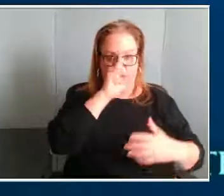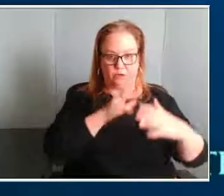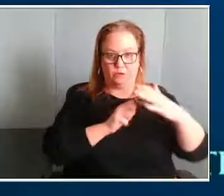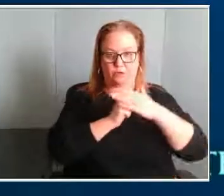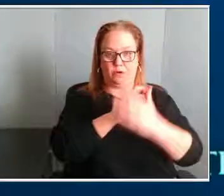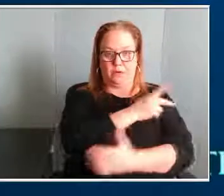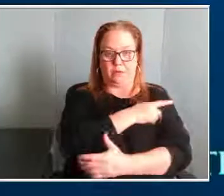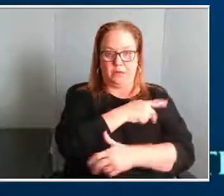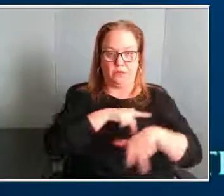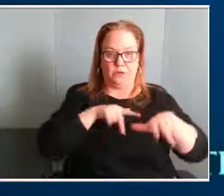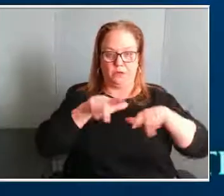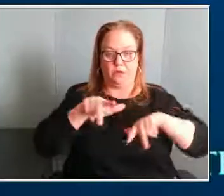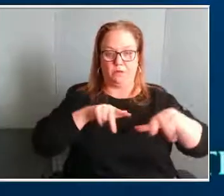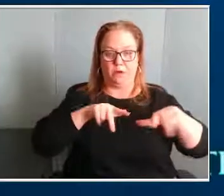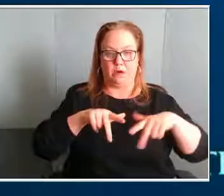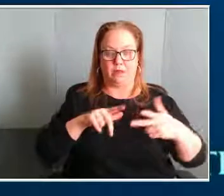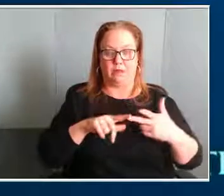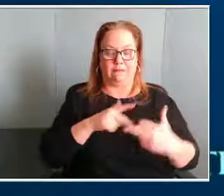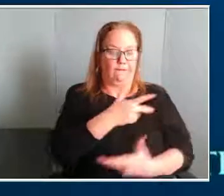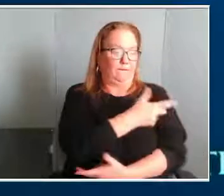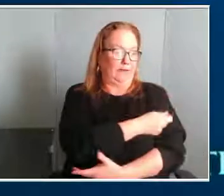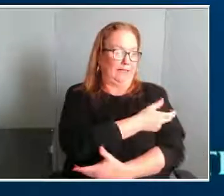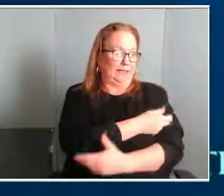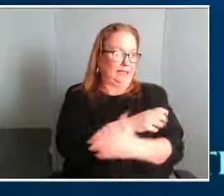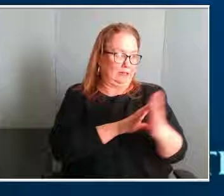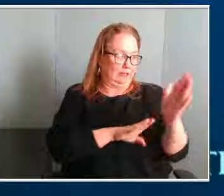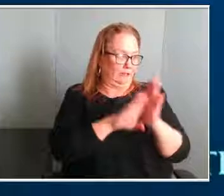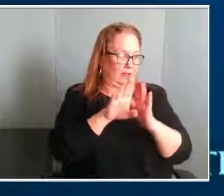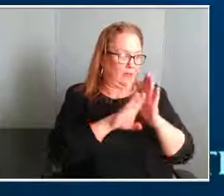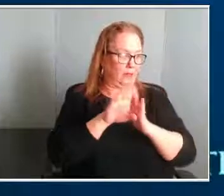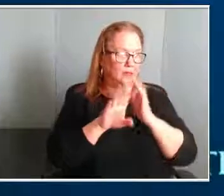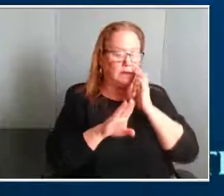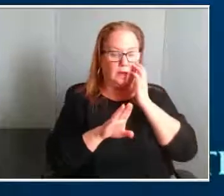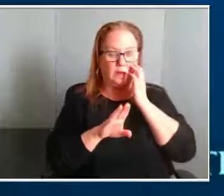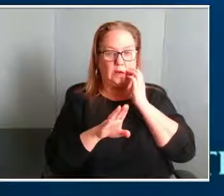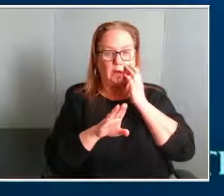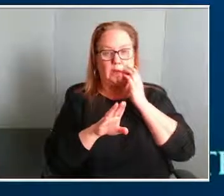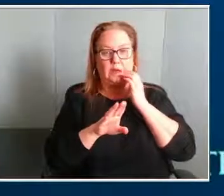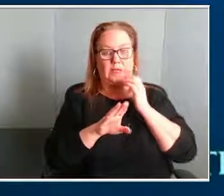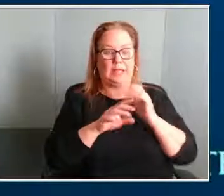walk, vaccine development in months instead of decades.